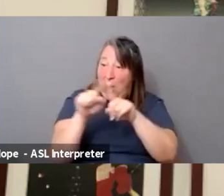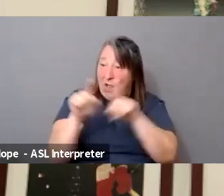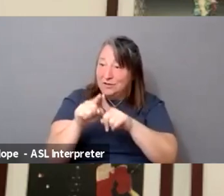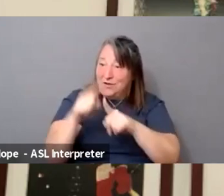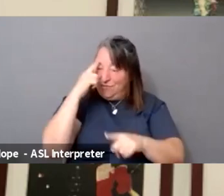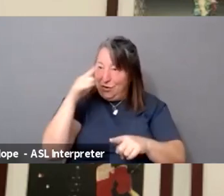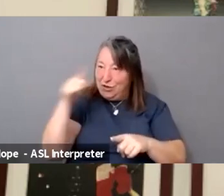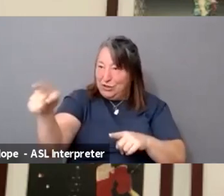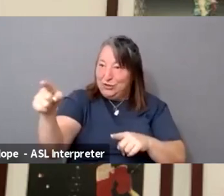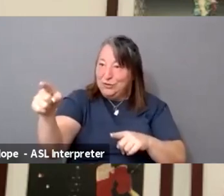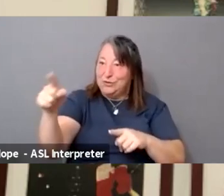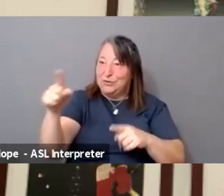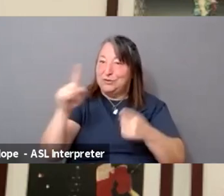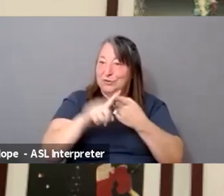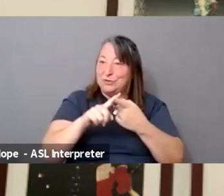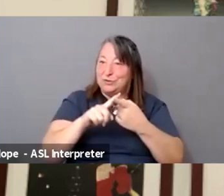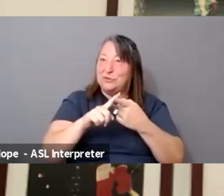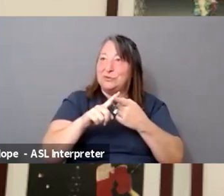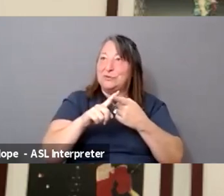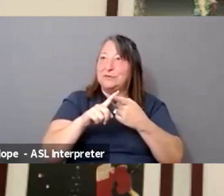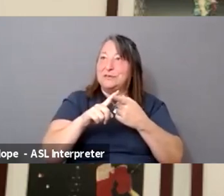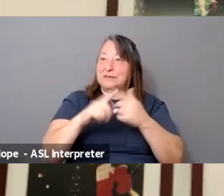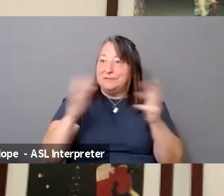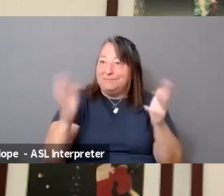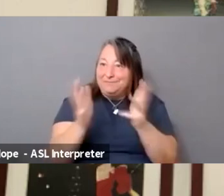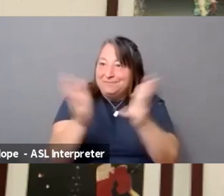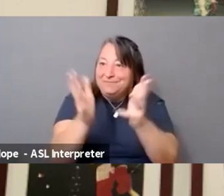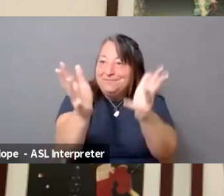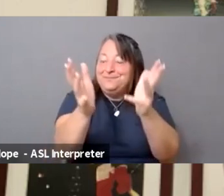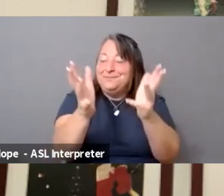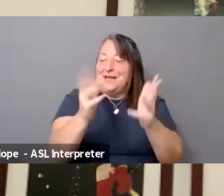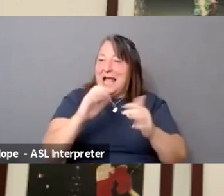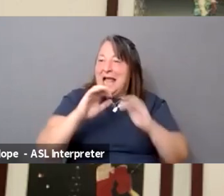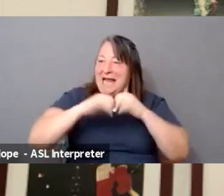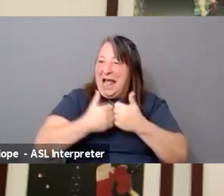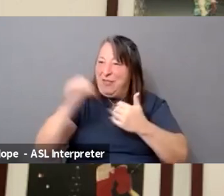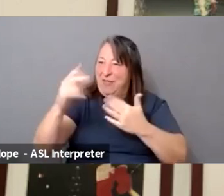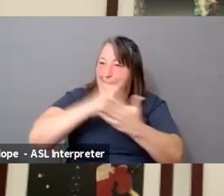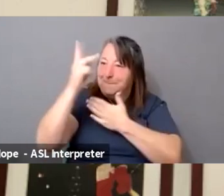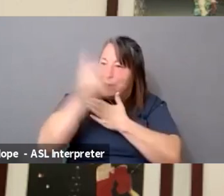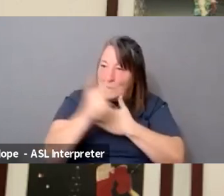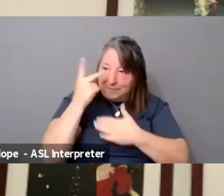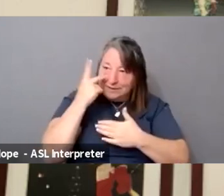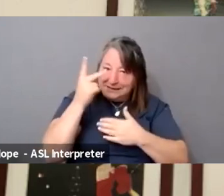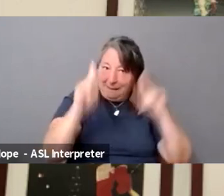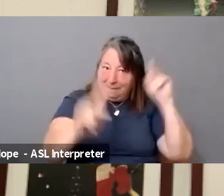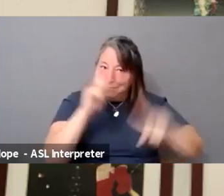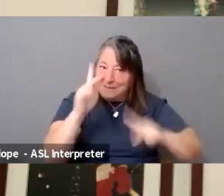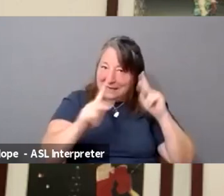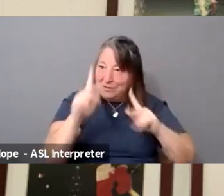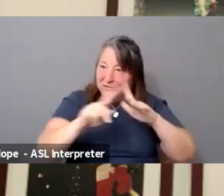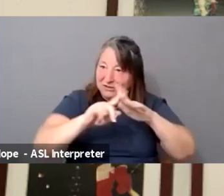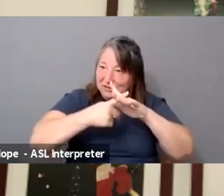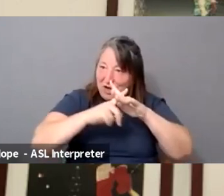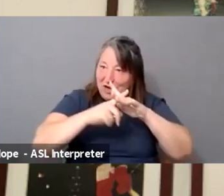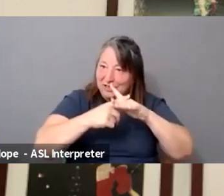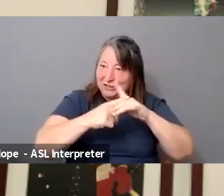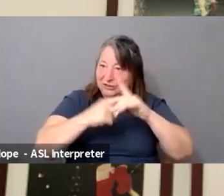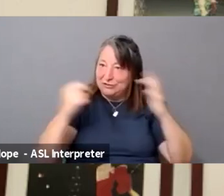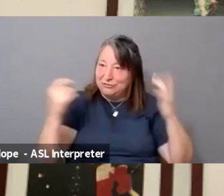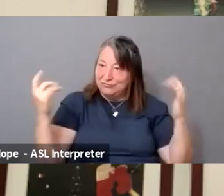cultivate, how is that program? Do you see those people starting to trickle